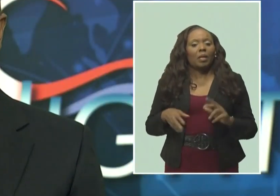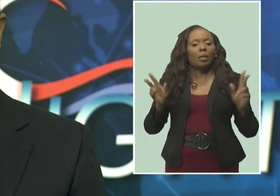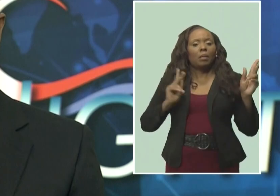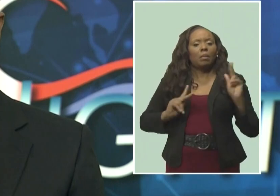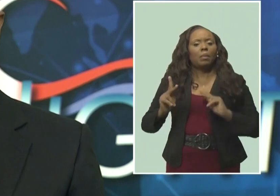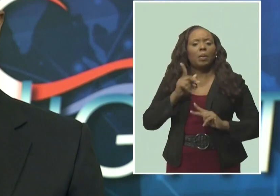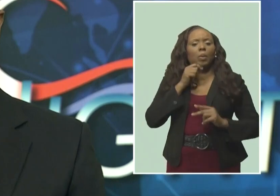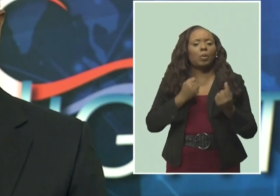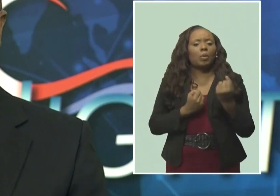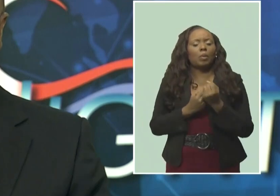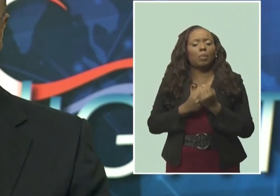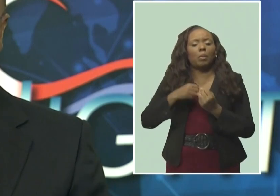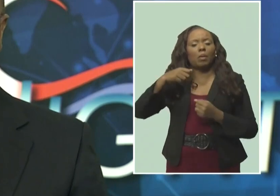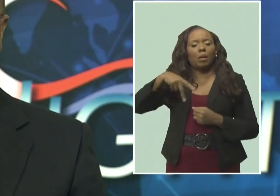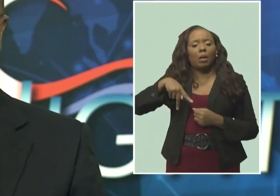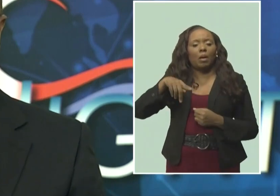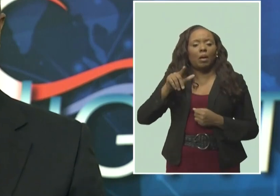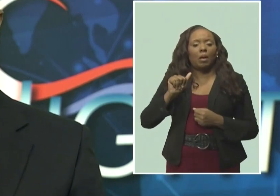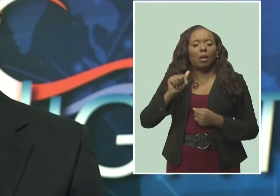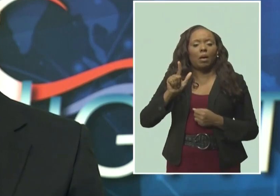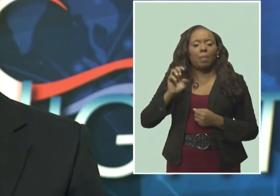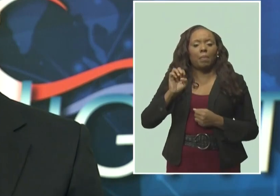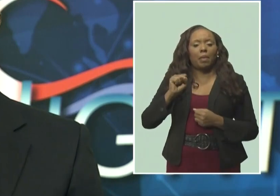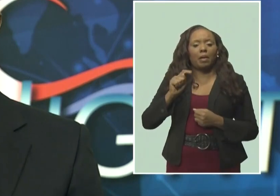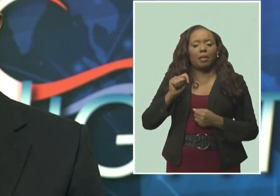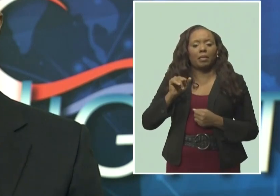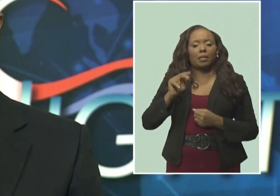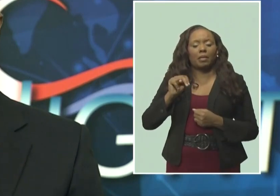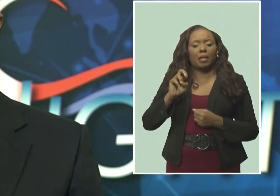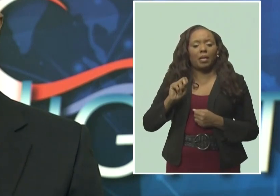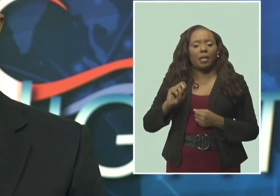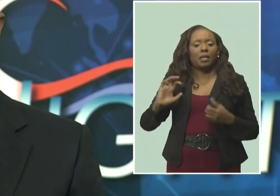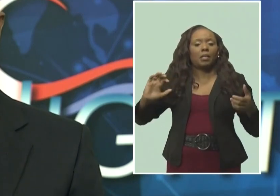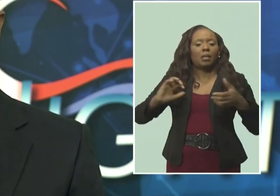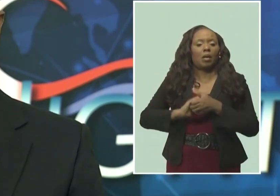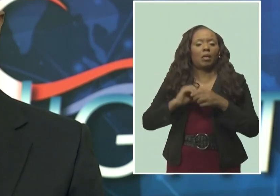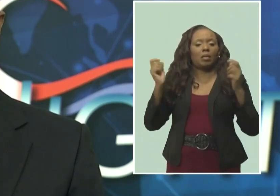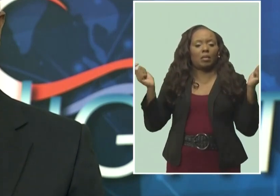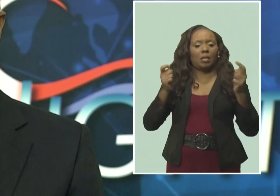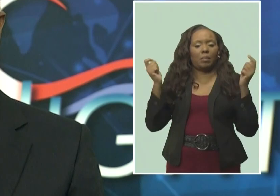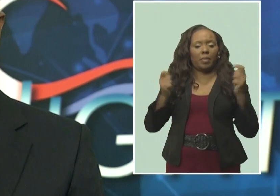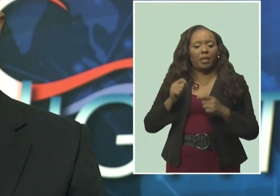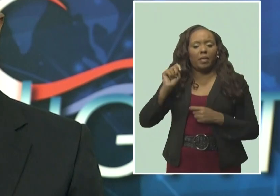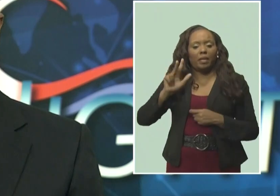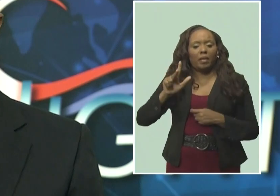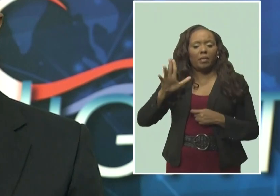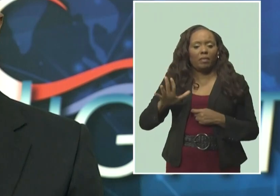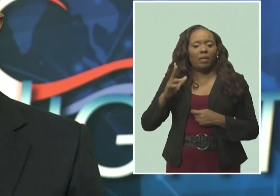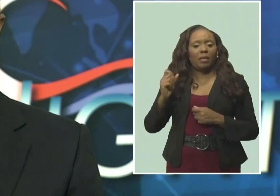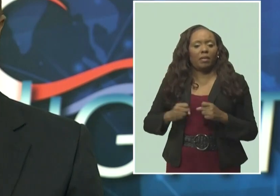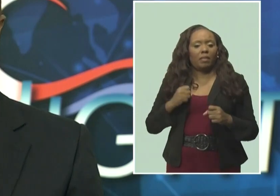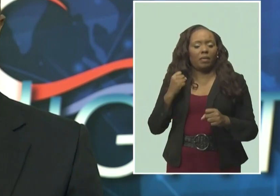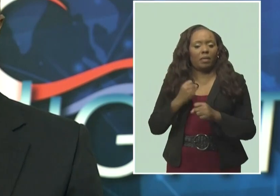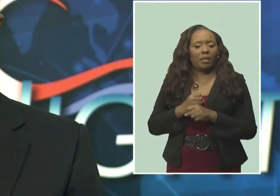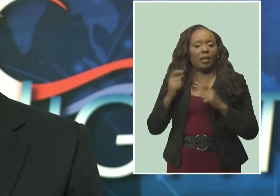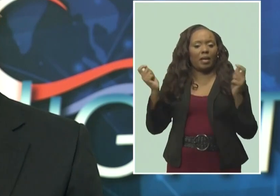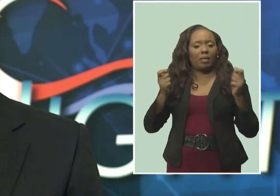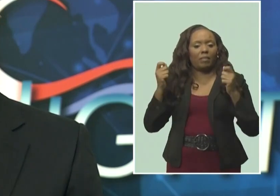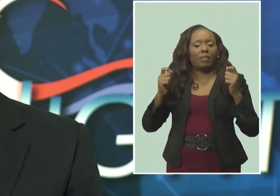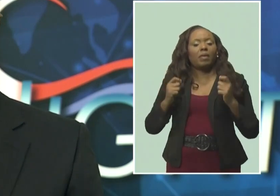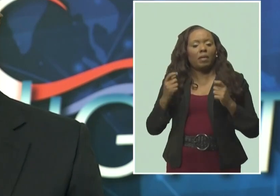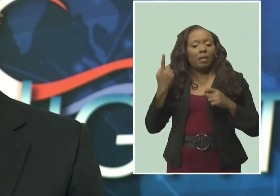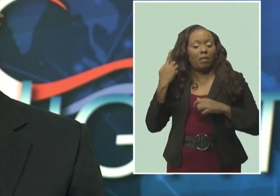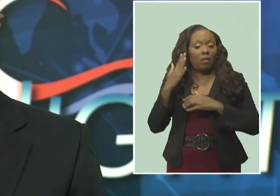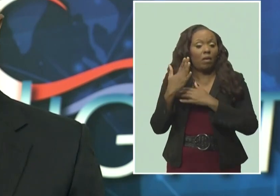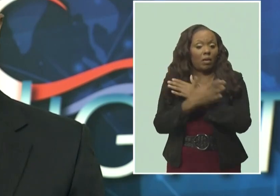in Barbados joined with others around the world yesterday to celebrate the 35th anniversary of the declaration of the country.